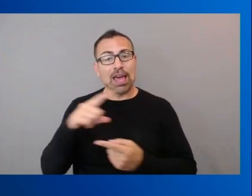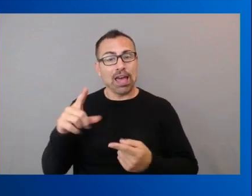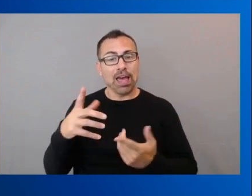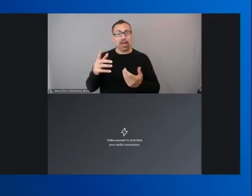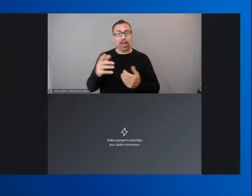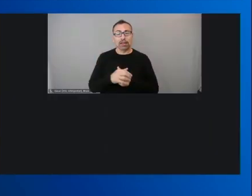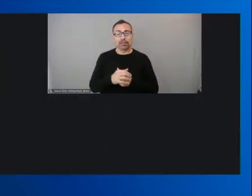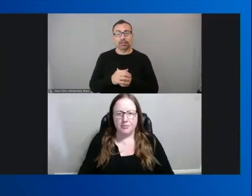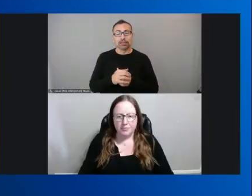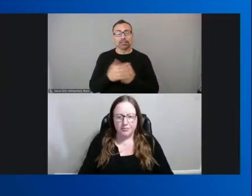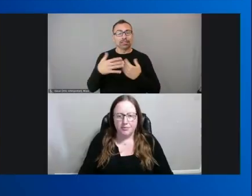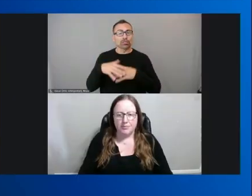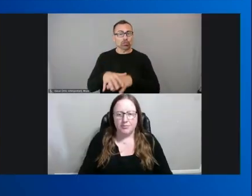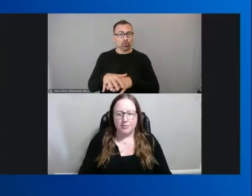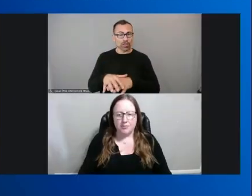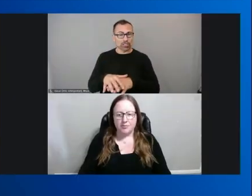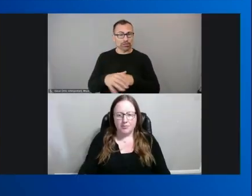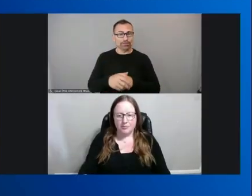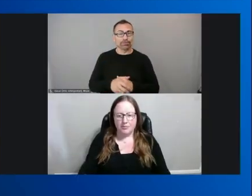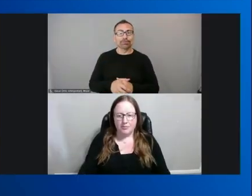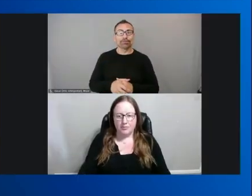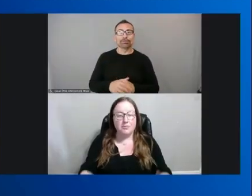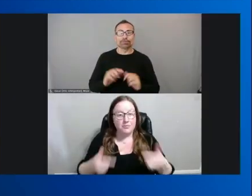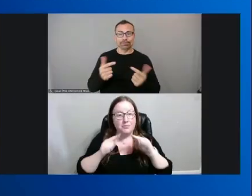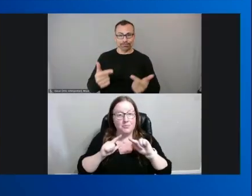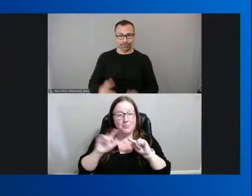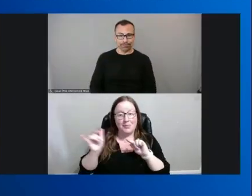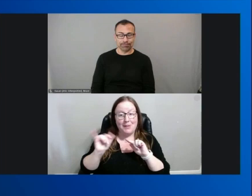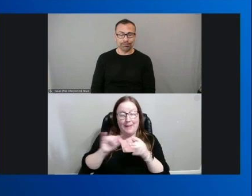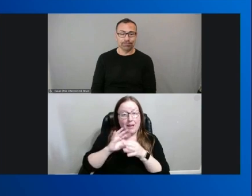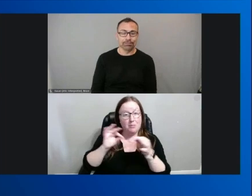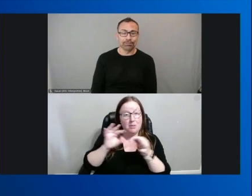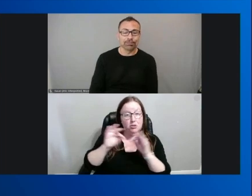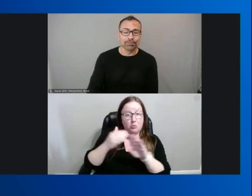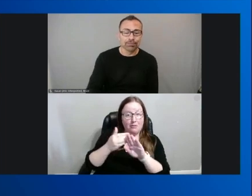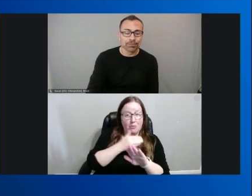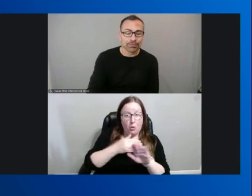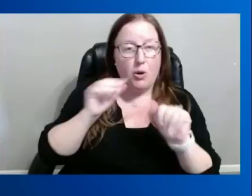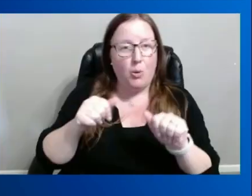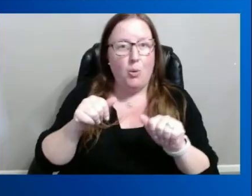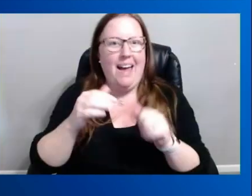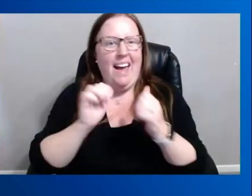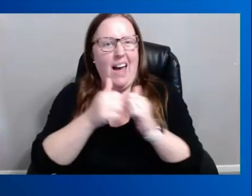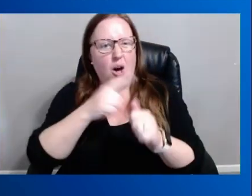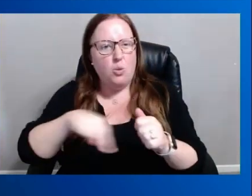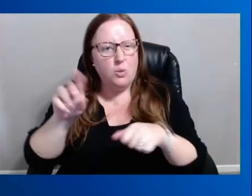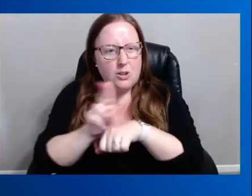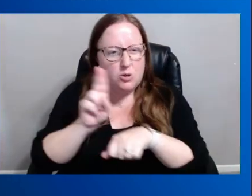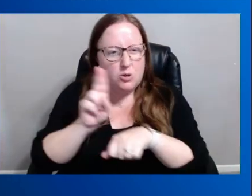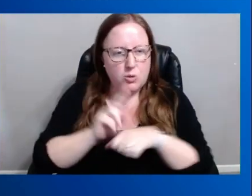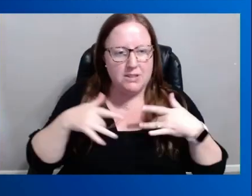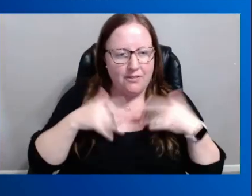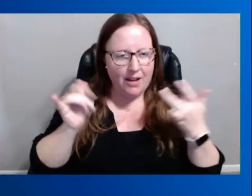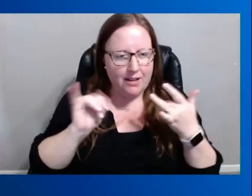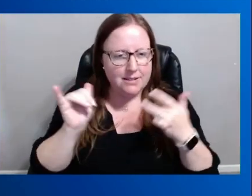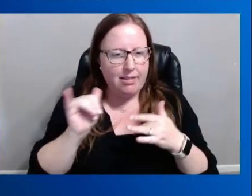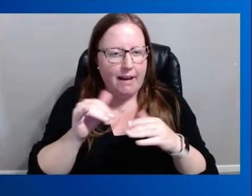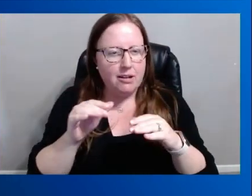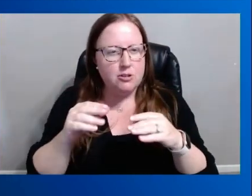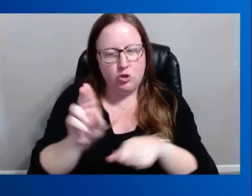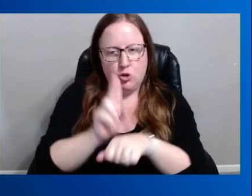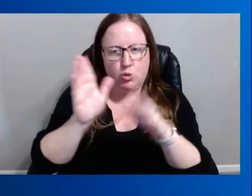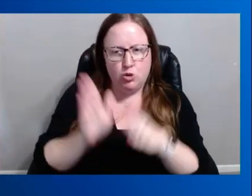previous session, but I think this is super important too, is about how we even consume events as consumers. Do we conform to that